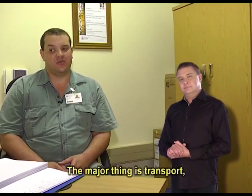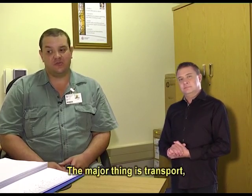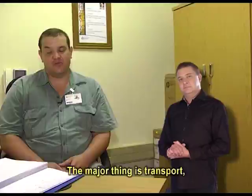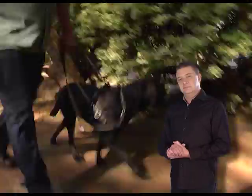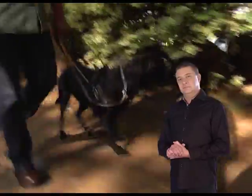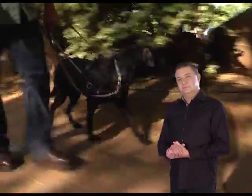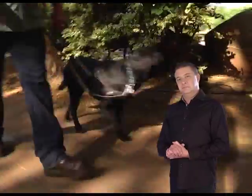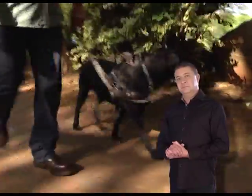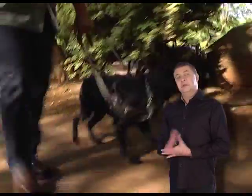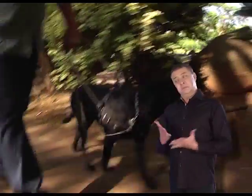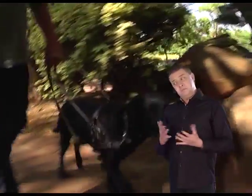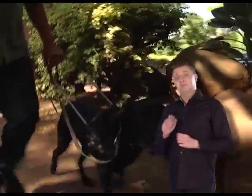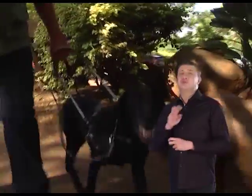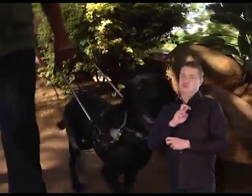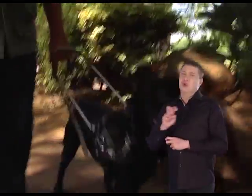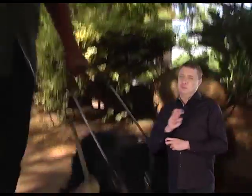is transport.